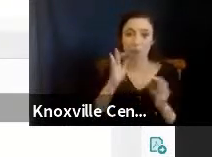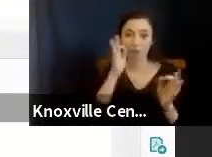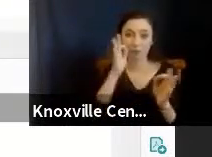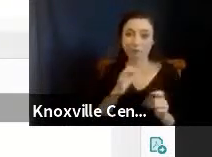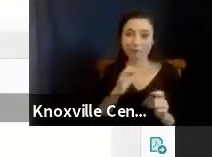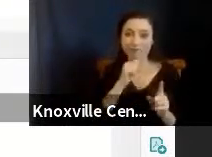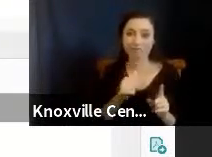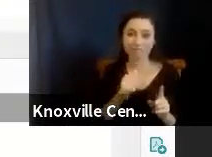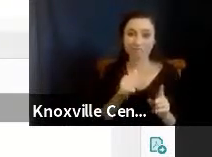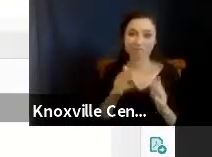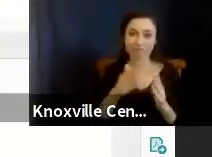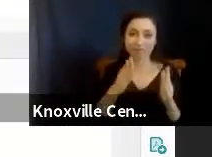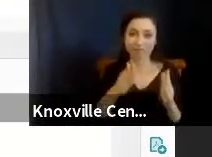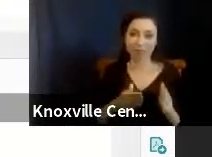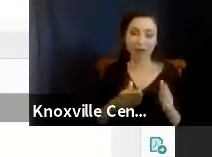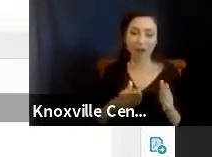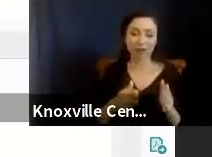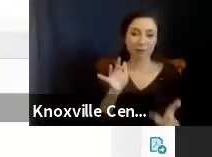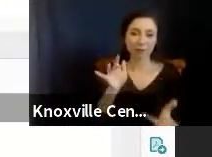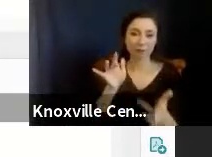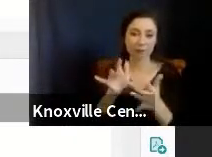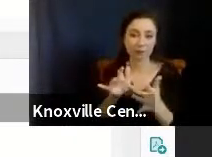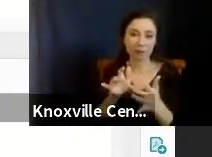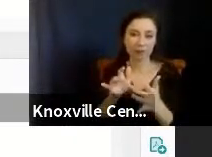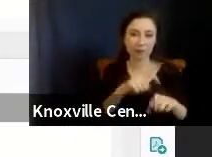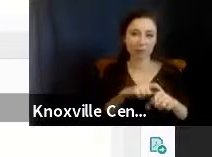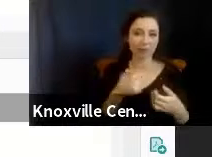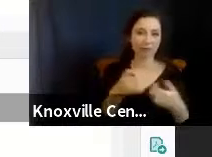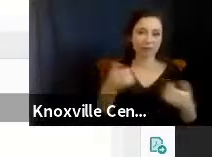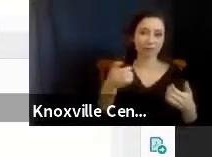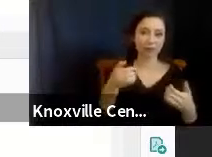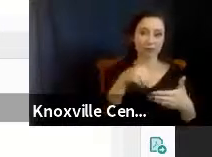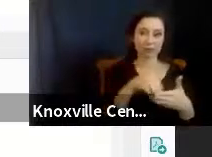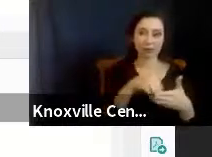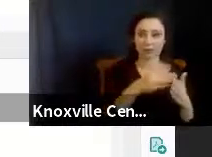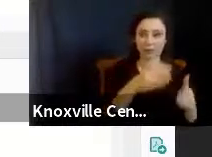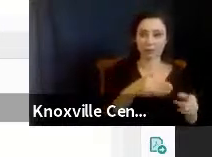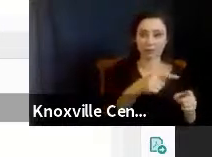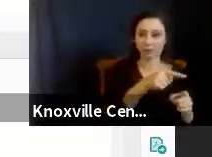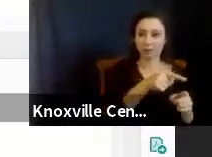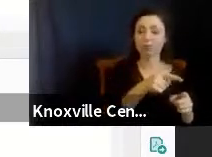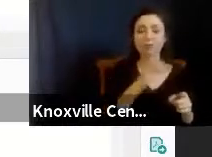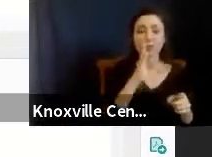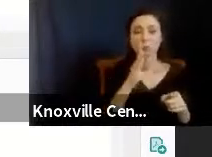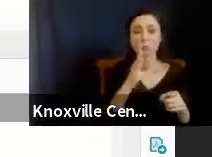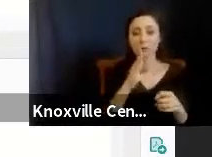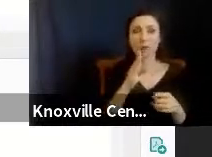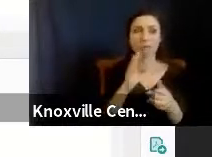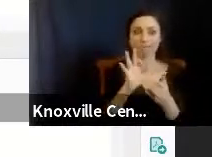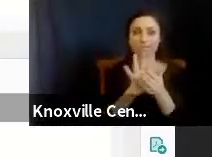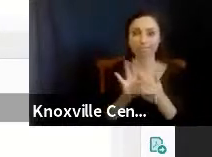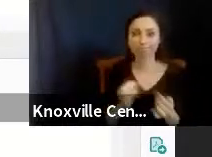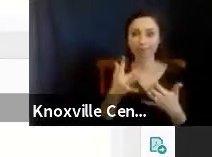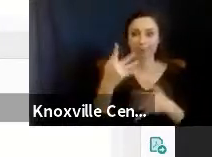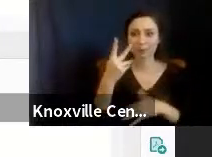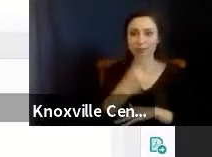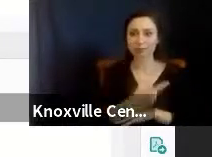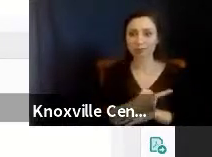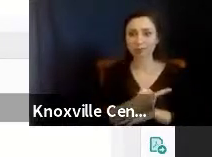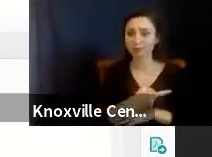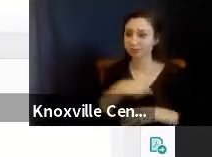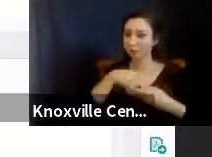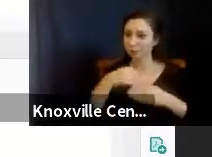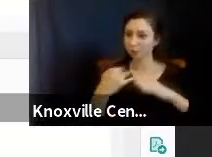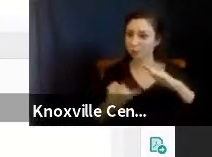as a non-household contact from that point. From the time they separate, we'll start counting their quarantine period. But that is good information. We'll make